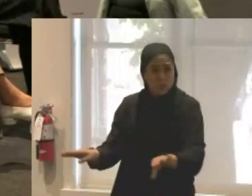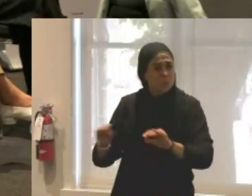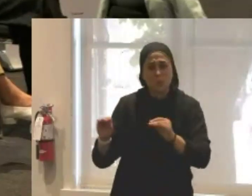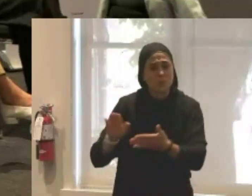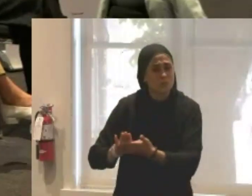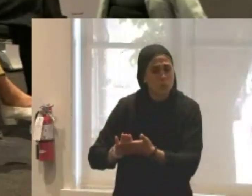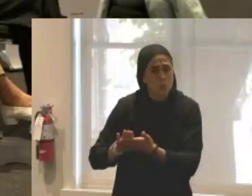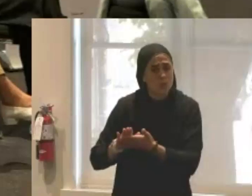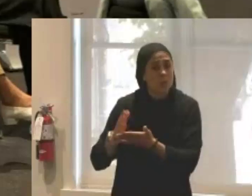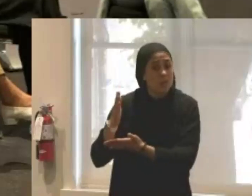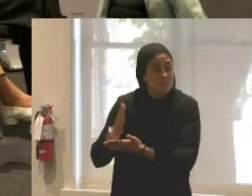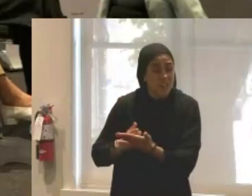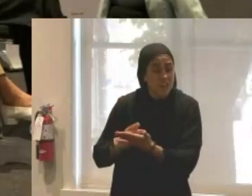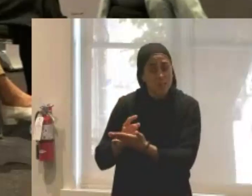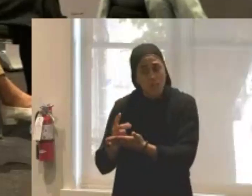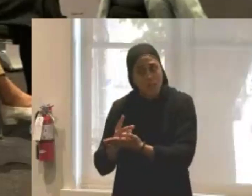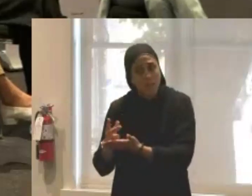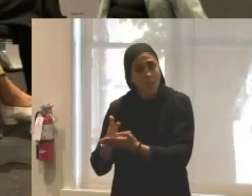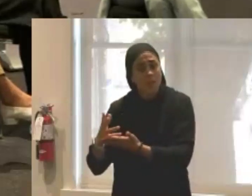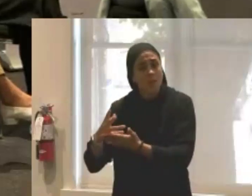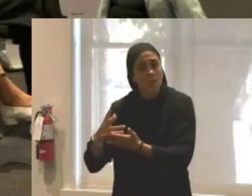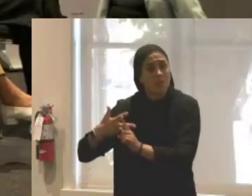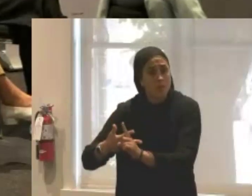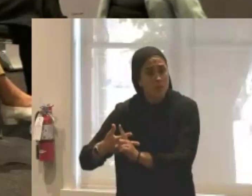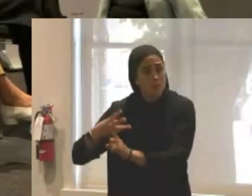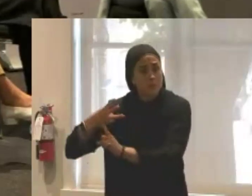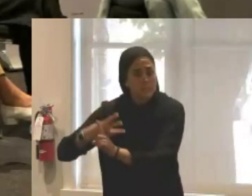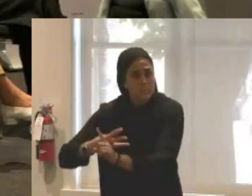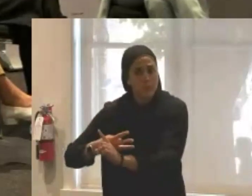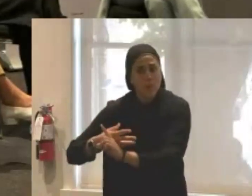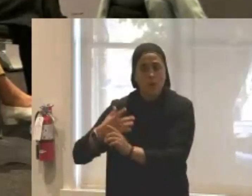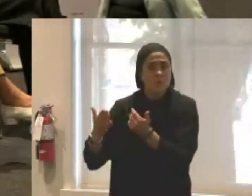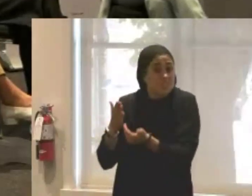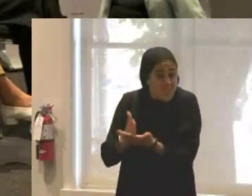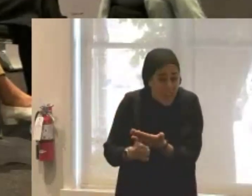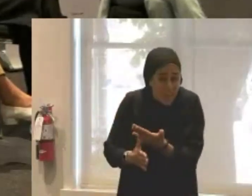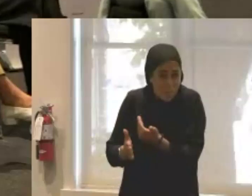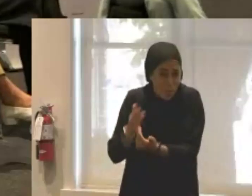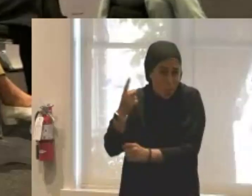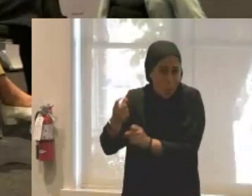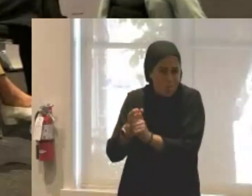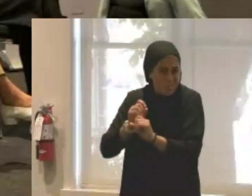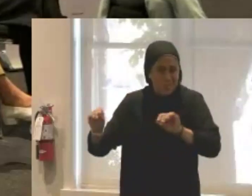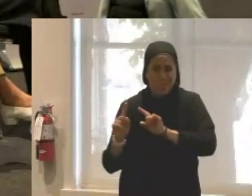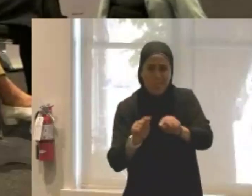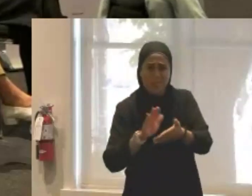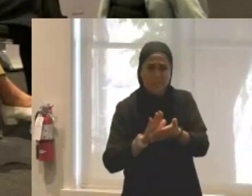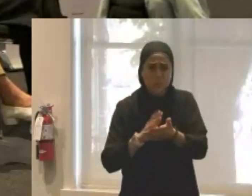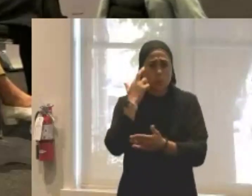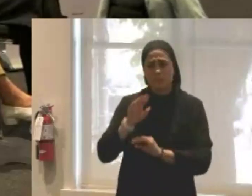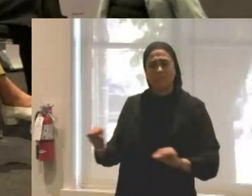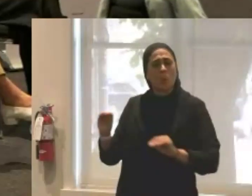for weeks, some for 3 months, some for 6 months, some almost a year. So we generated a community